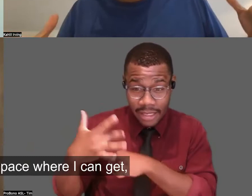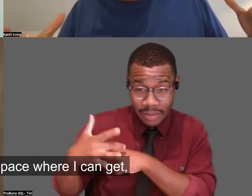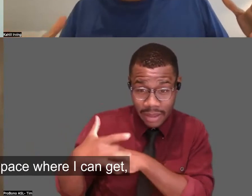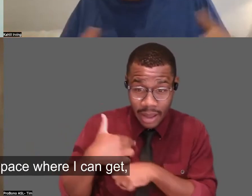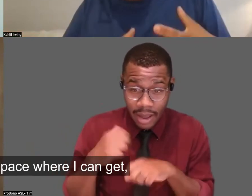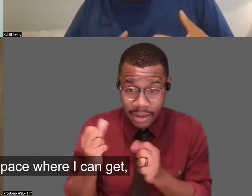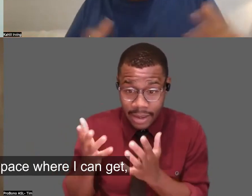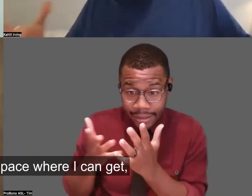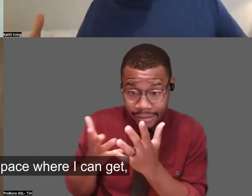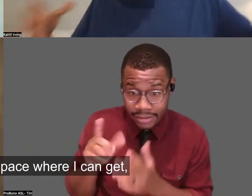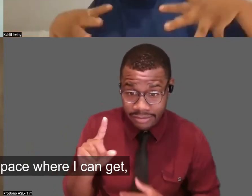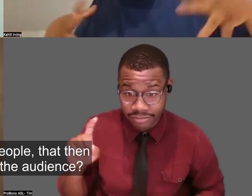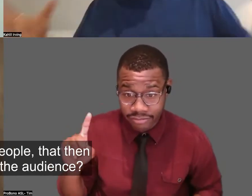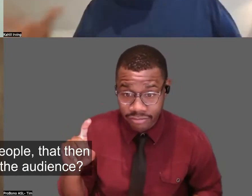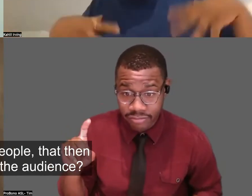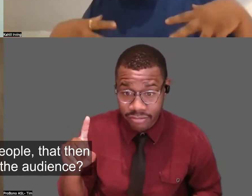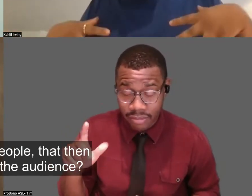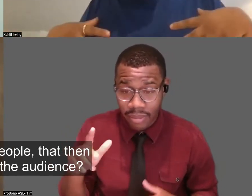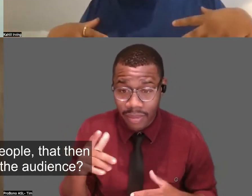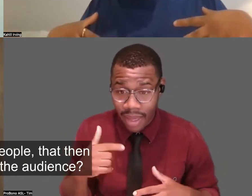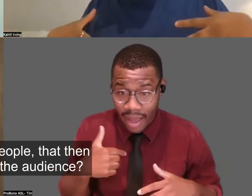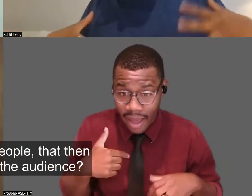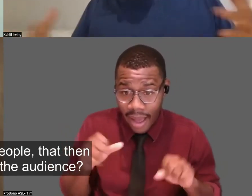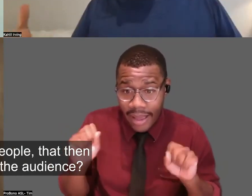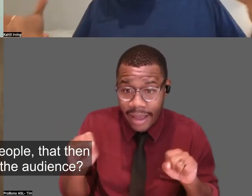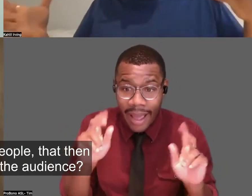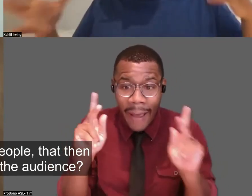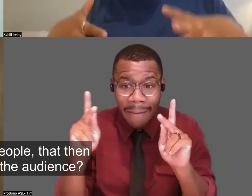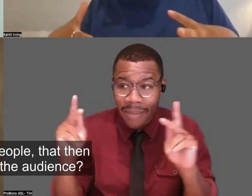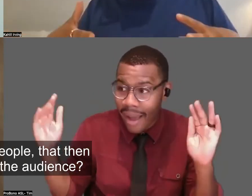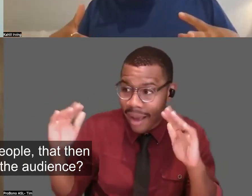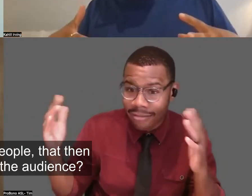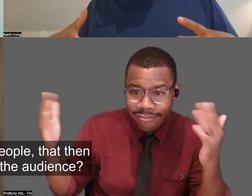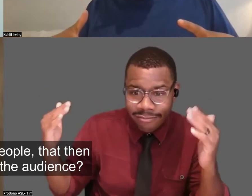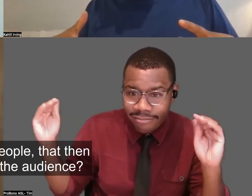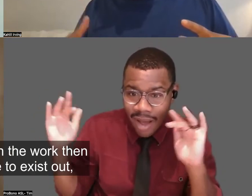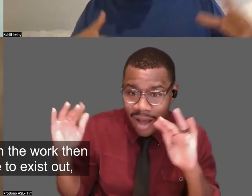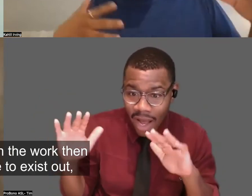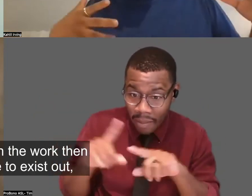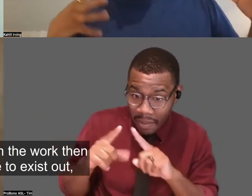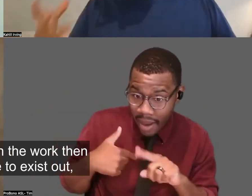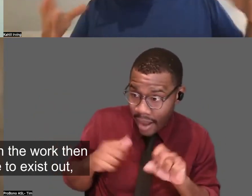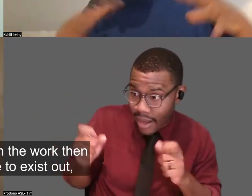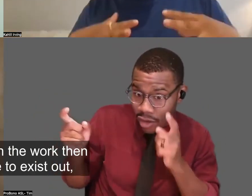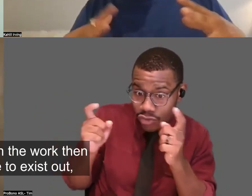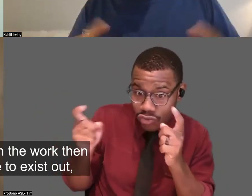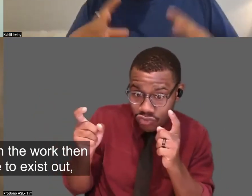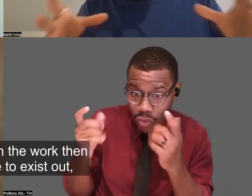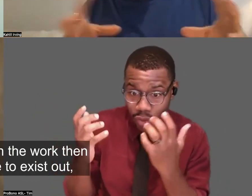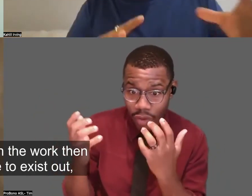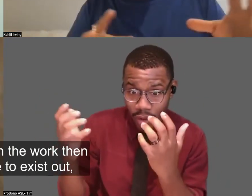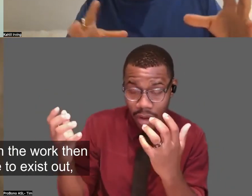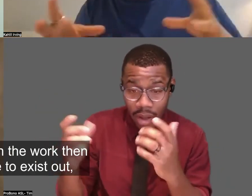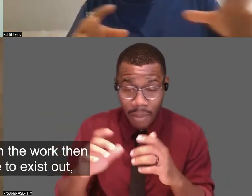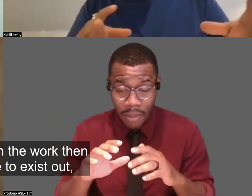be a space where I can gather people, that then I can control the audience, that then can the work then